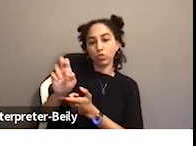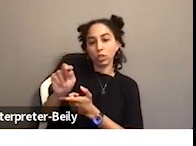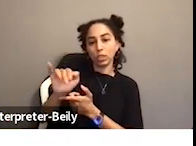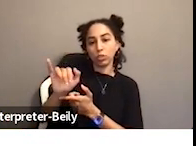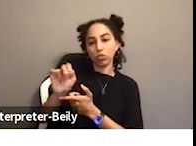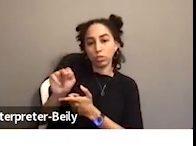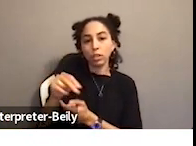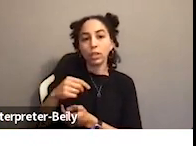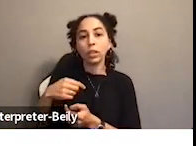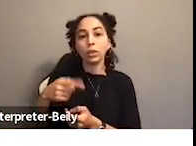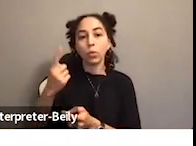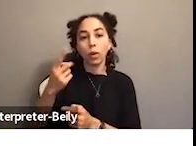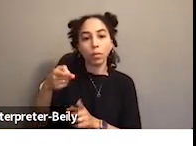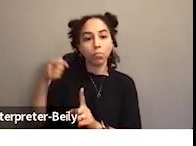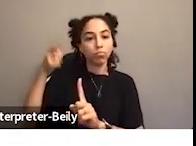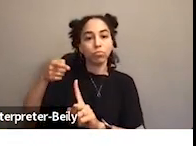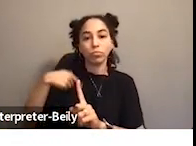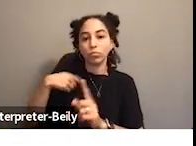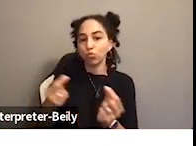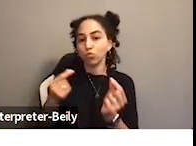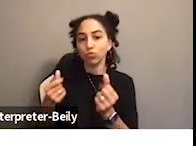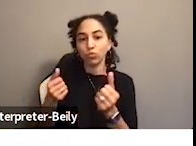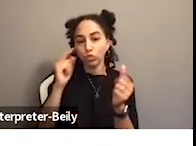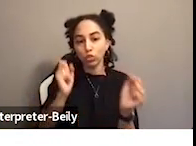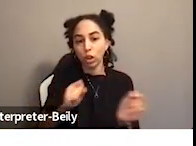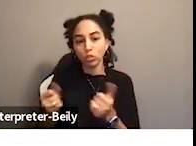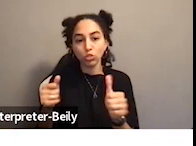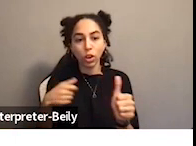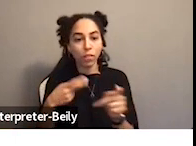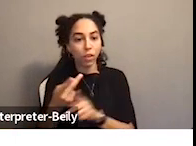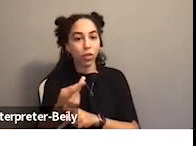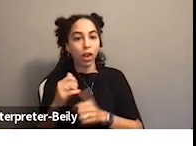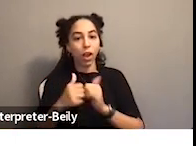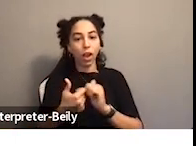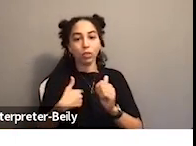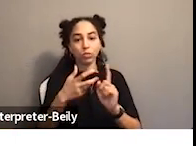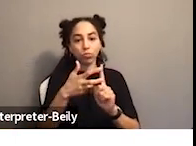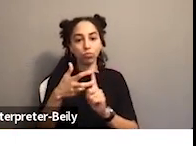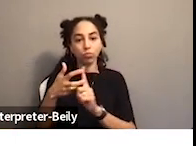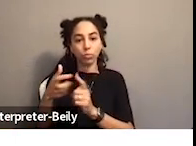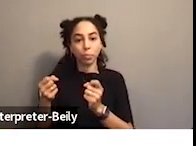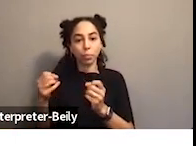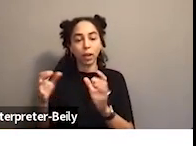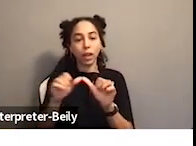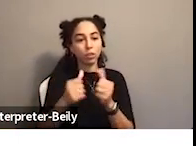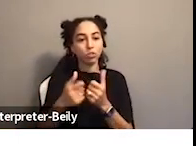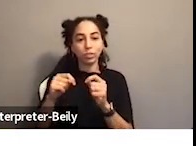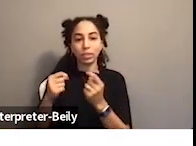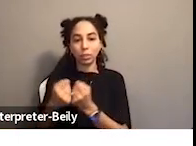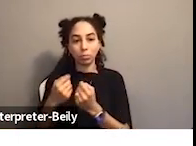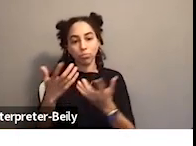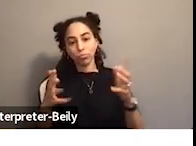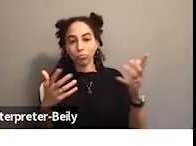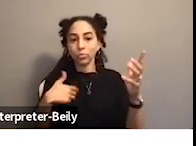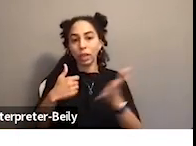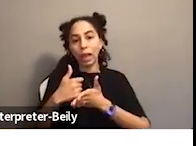of tactic strategies we try to figure out is pulling together multi-agency teams to kind of help